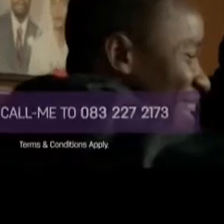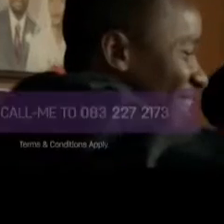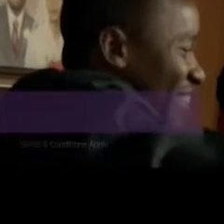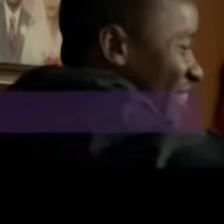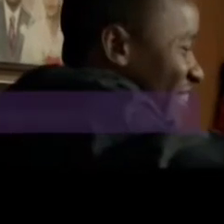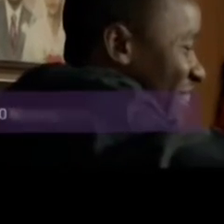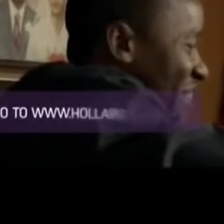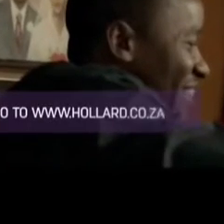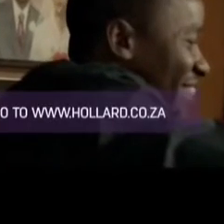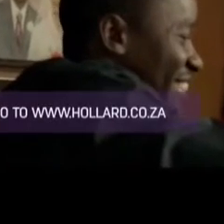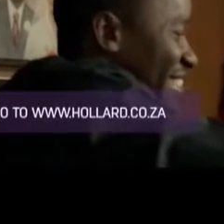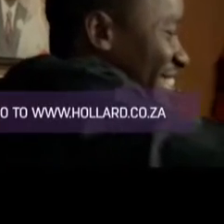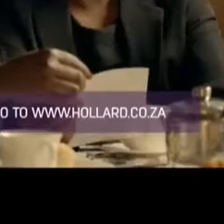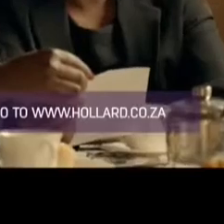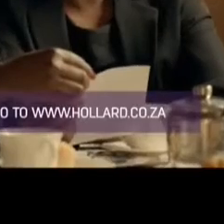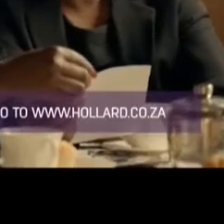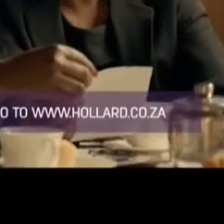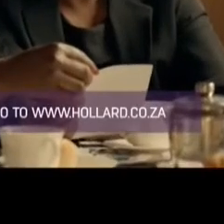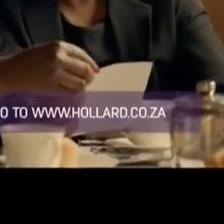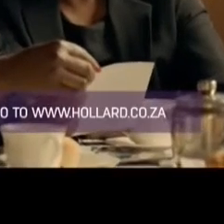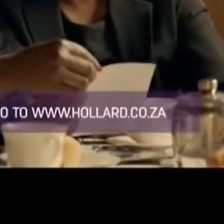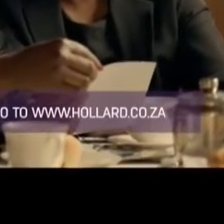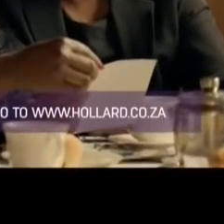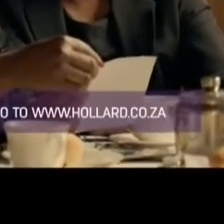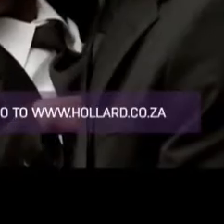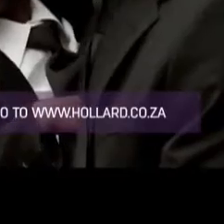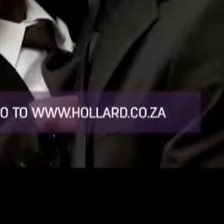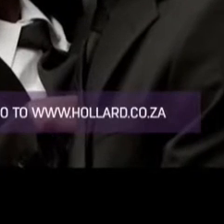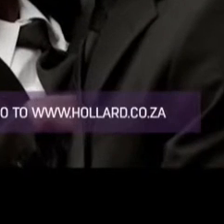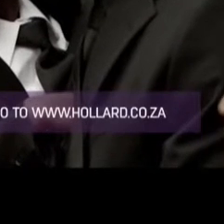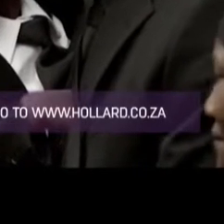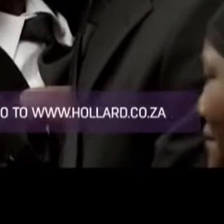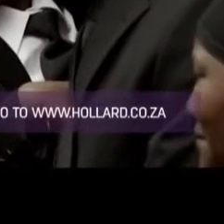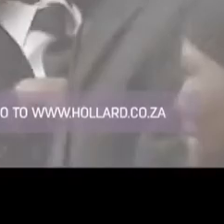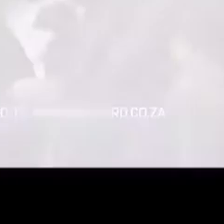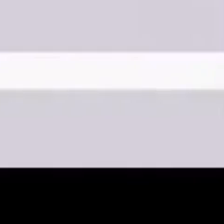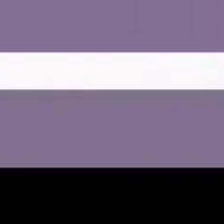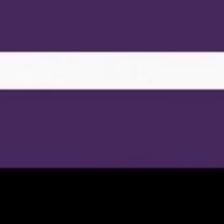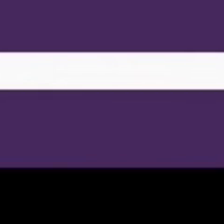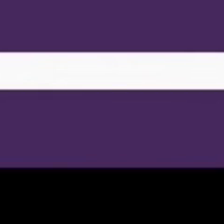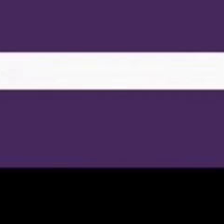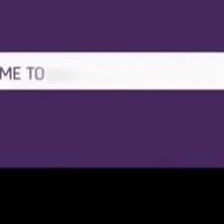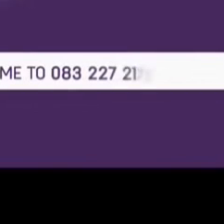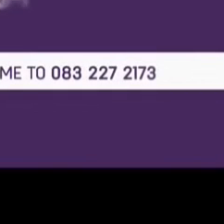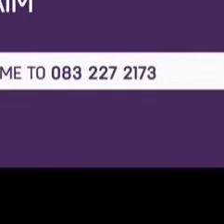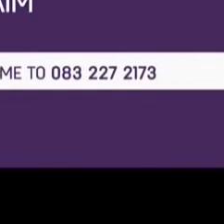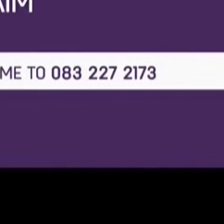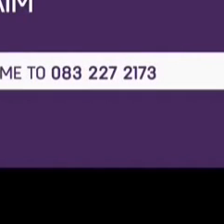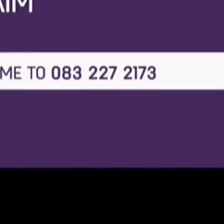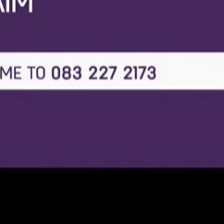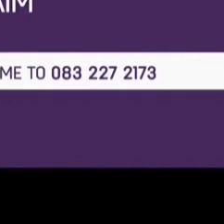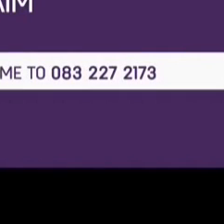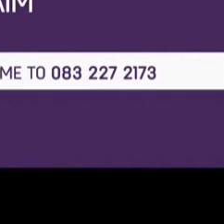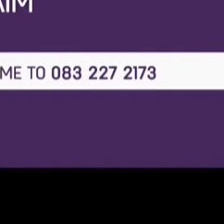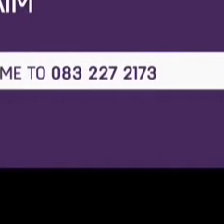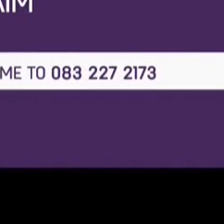Rand per child towards their university fees. The Hollard Funeral Plan now pays out up